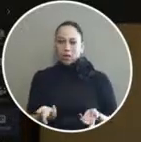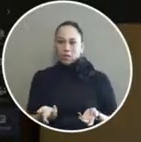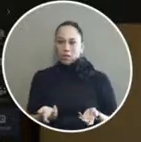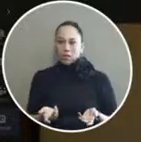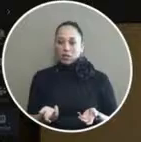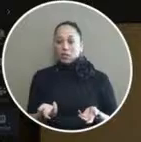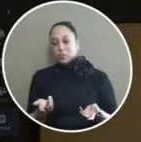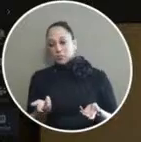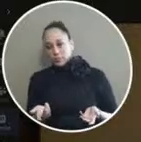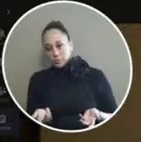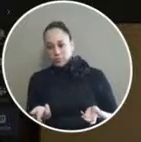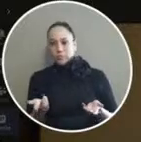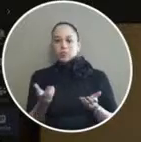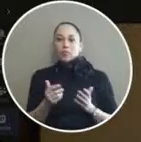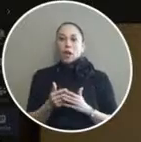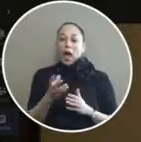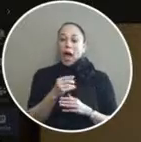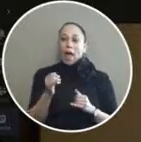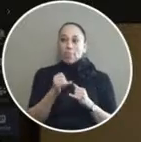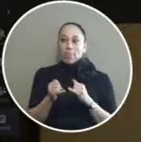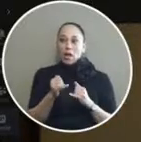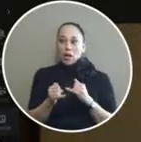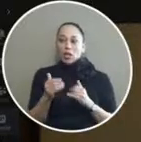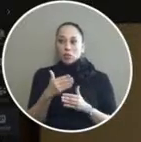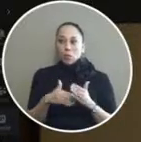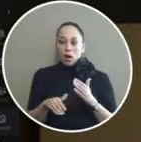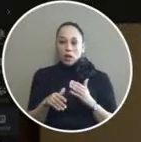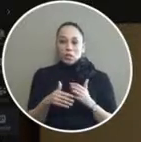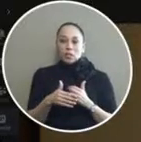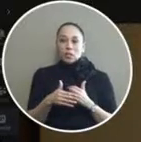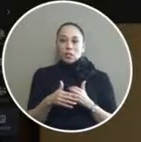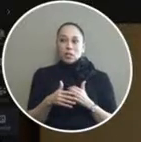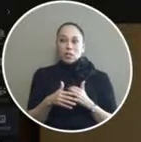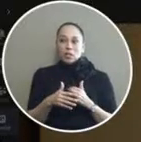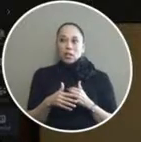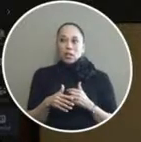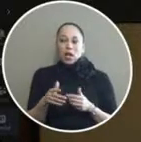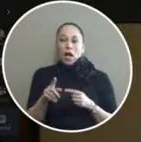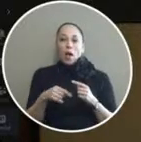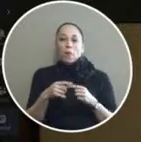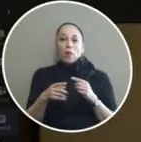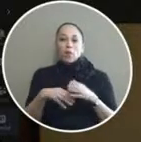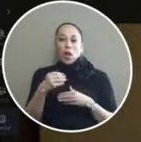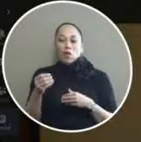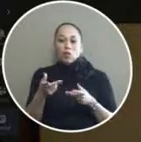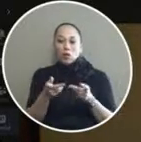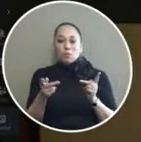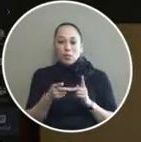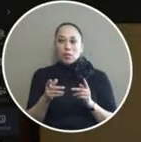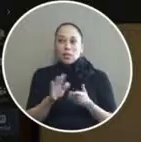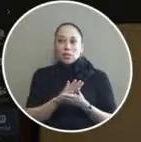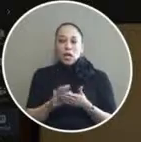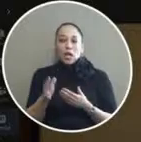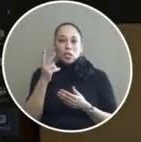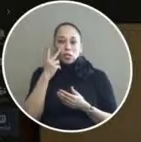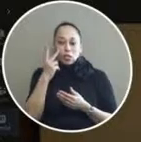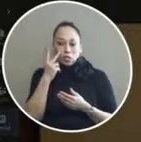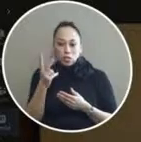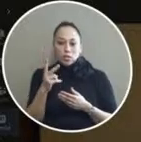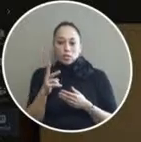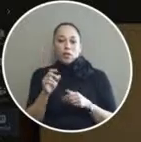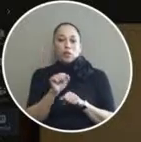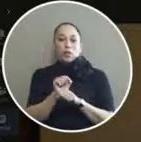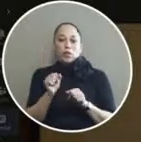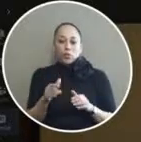So, and then the last point I had was relating towards outdoor spaces. It's great to see about the Shape It Up for